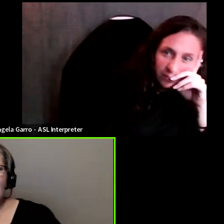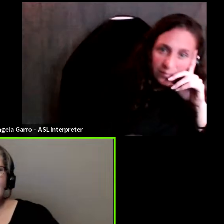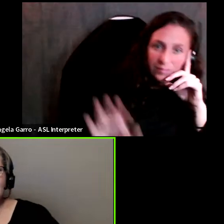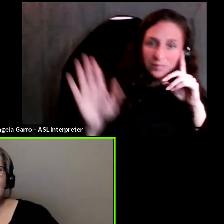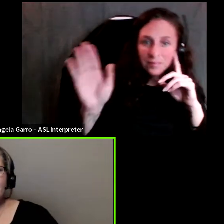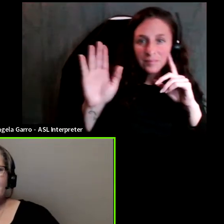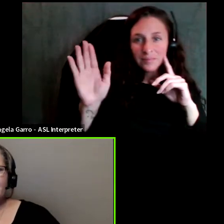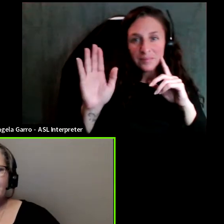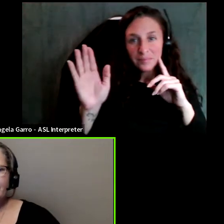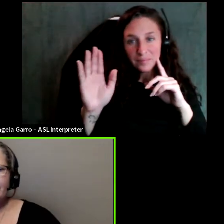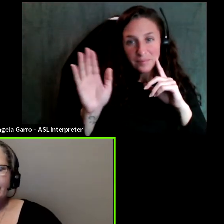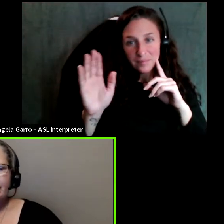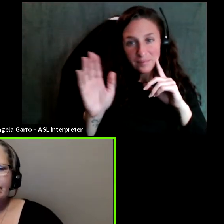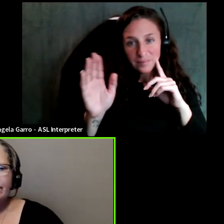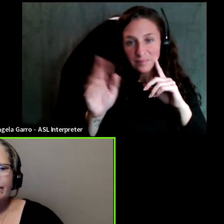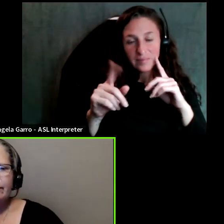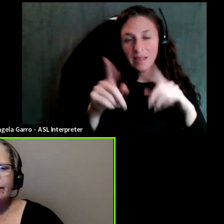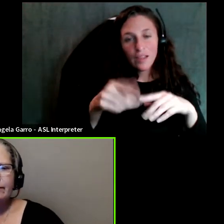Yes.